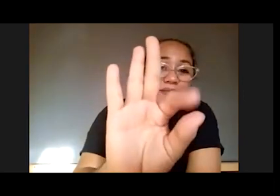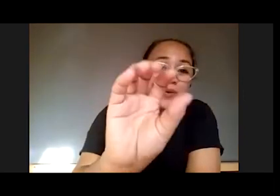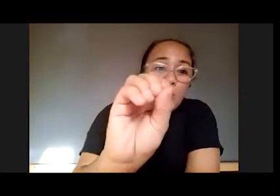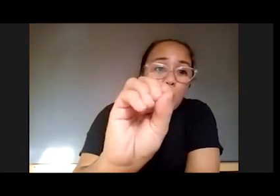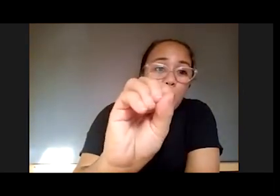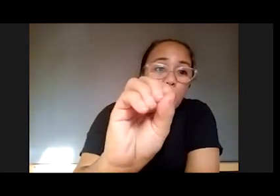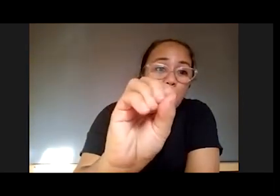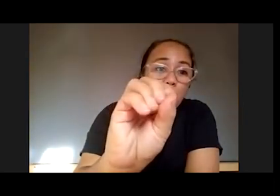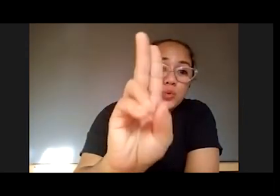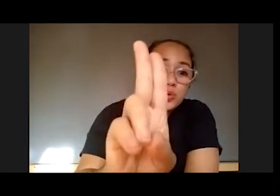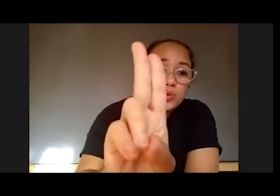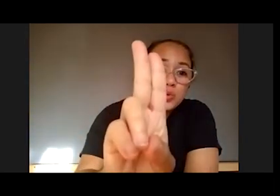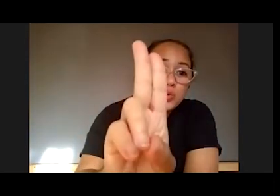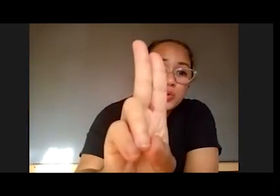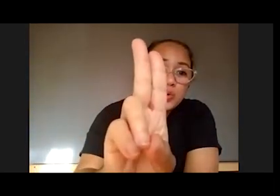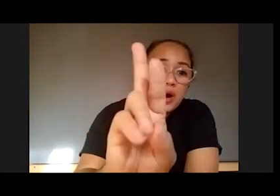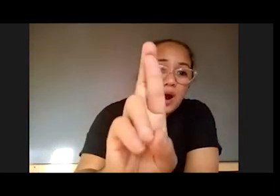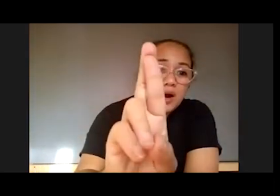You are.